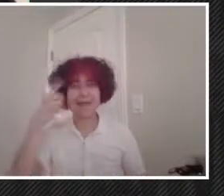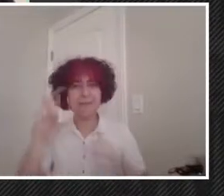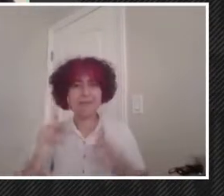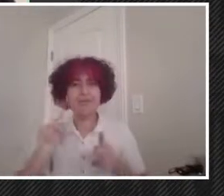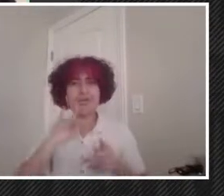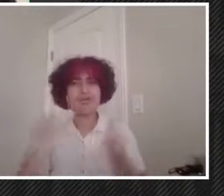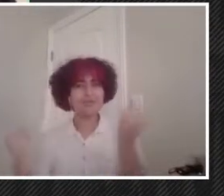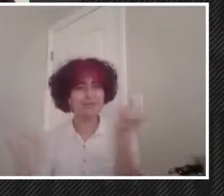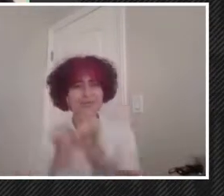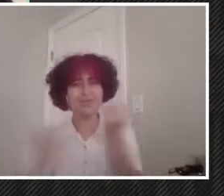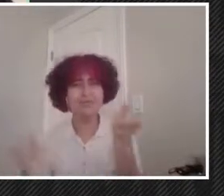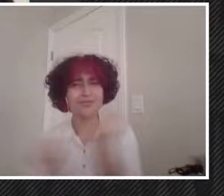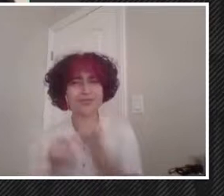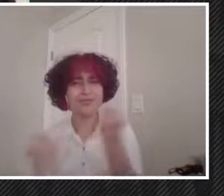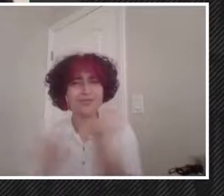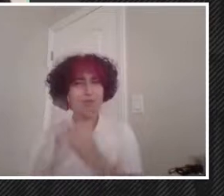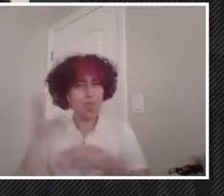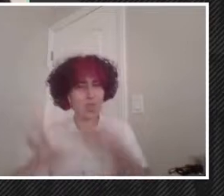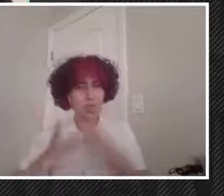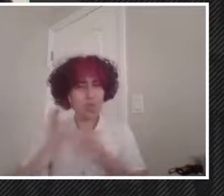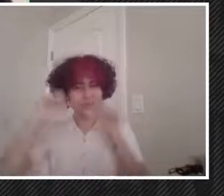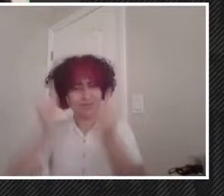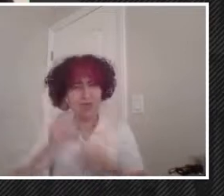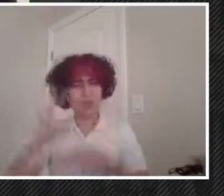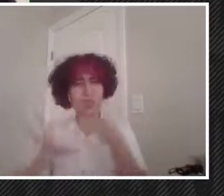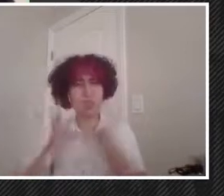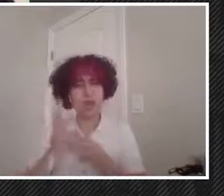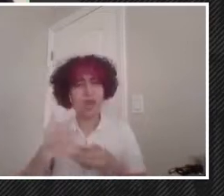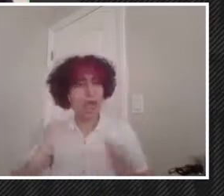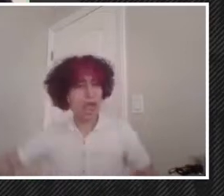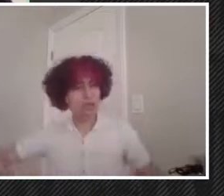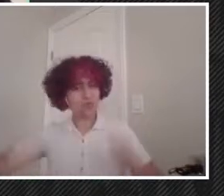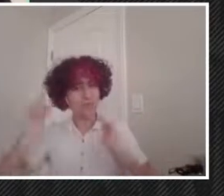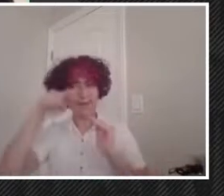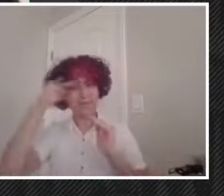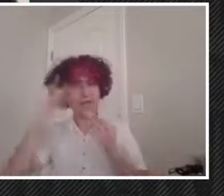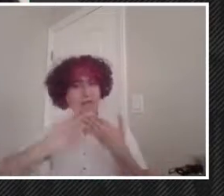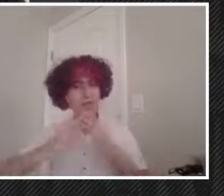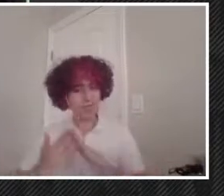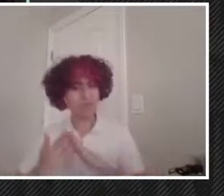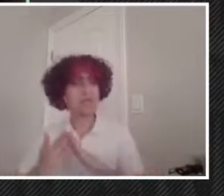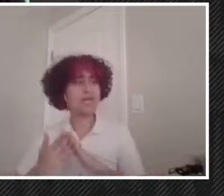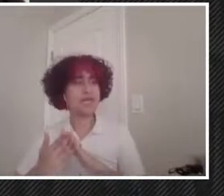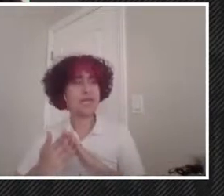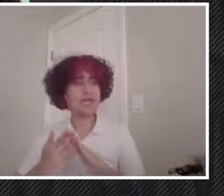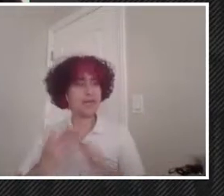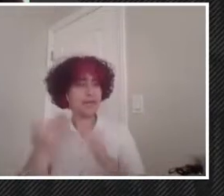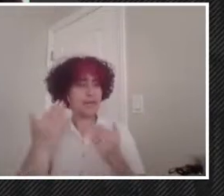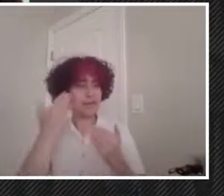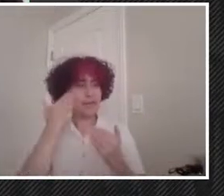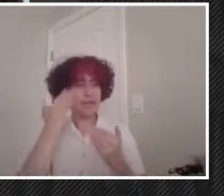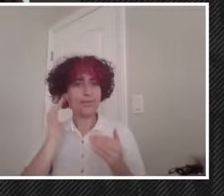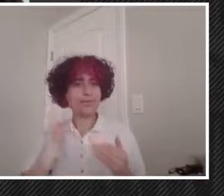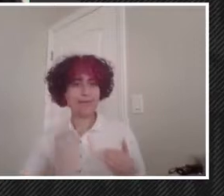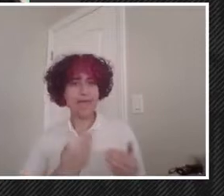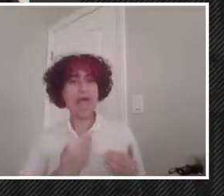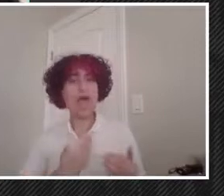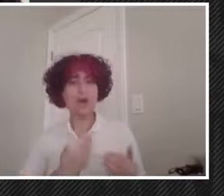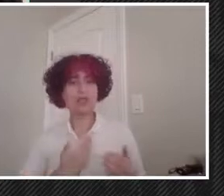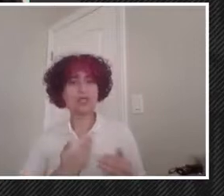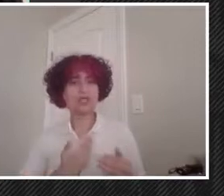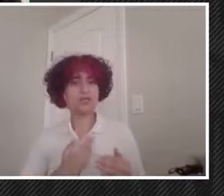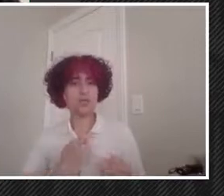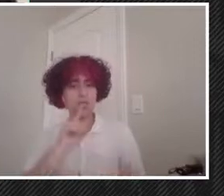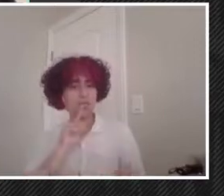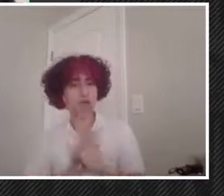and I believe to whom much is given, much is required, and that it was our duty to build on our ancestors' legacy.